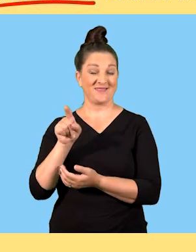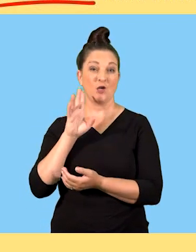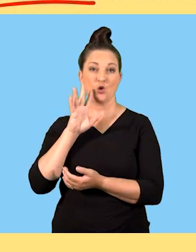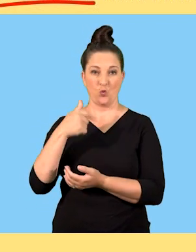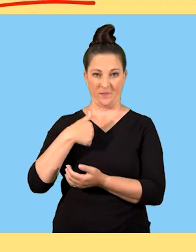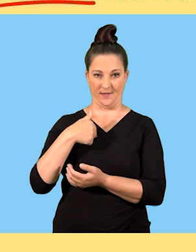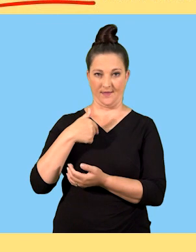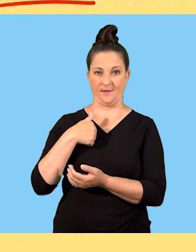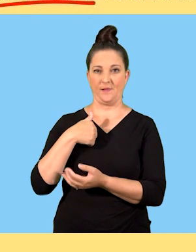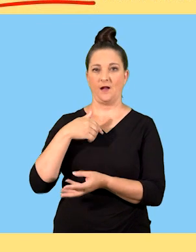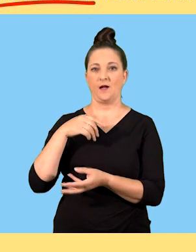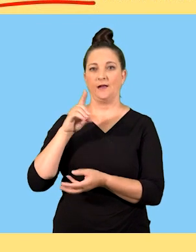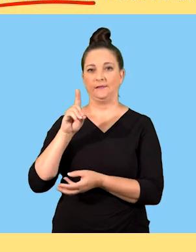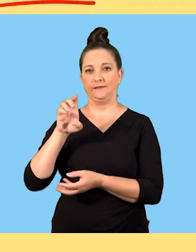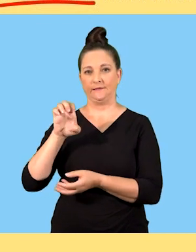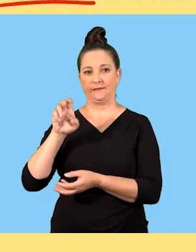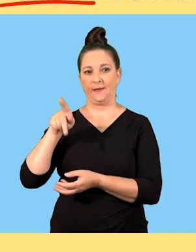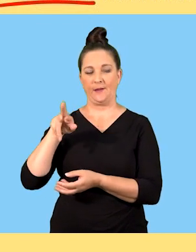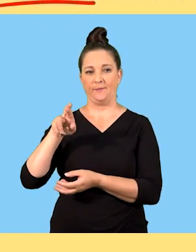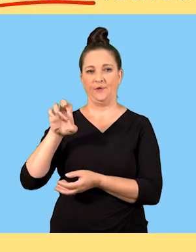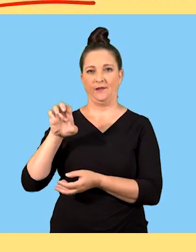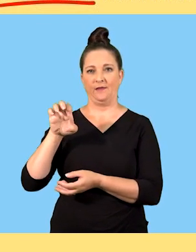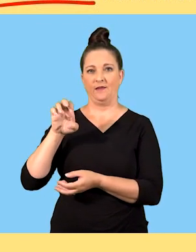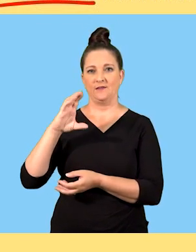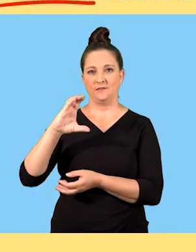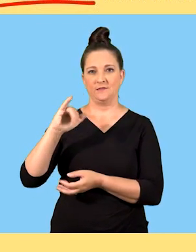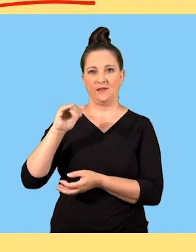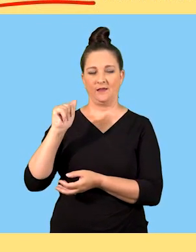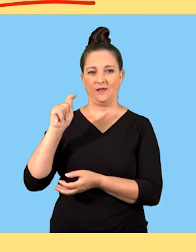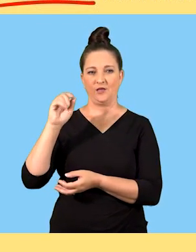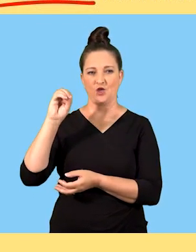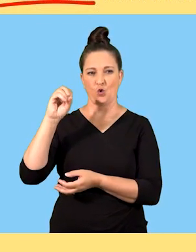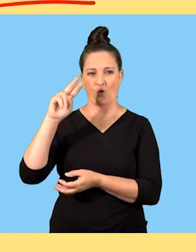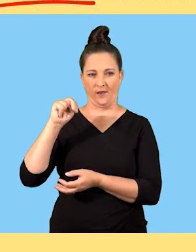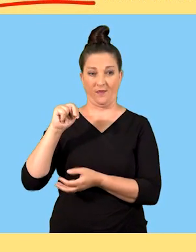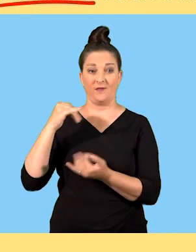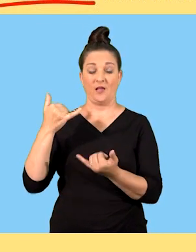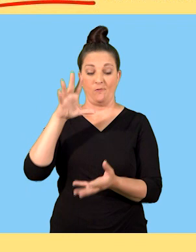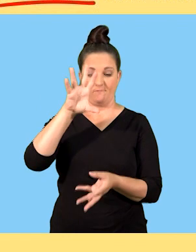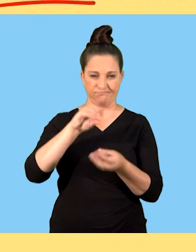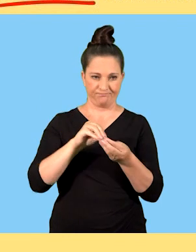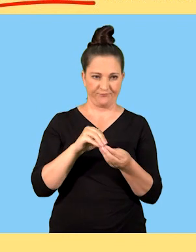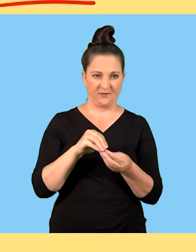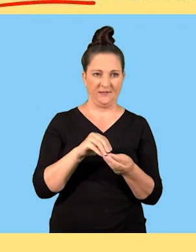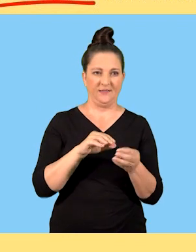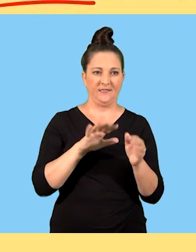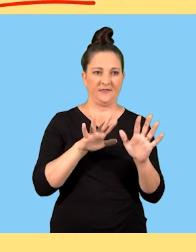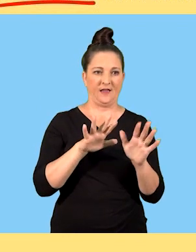my depreciation. I'll also come and add this to my 10.5, that